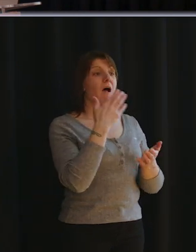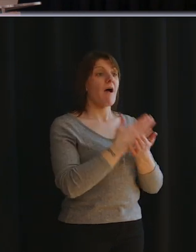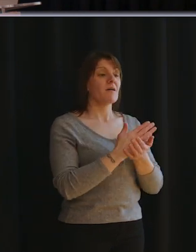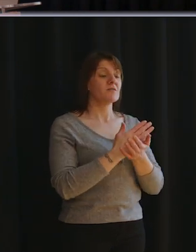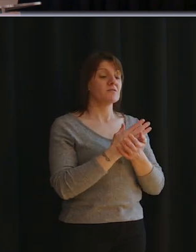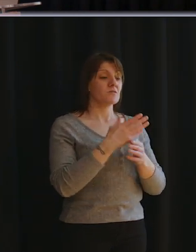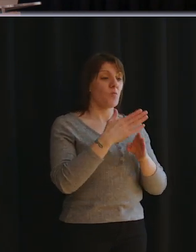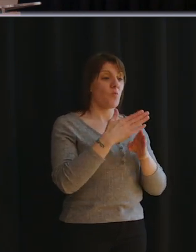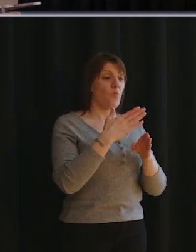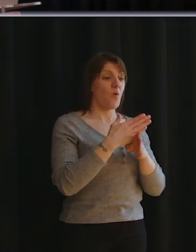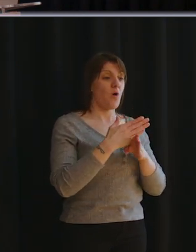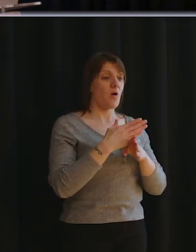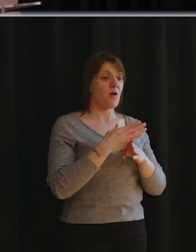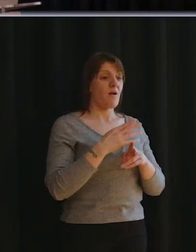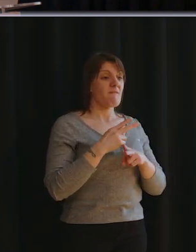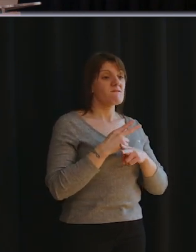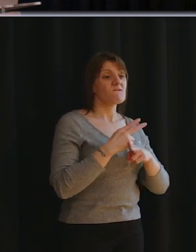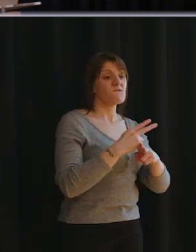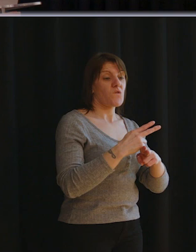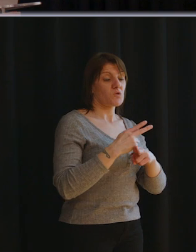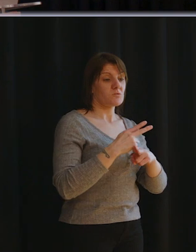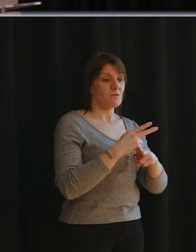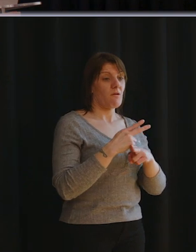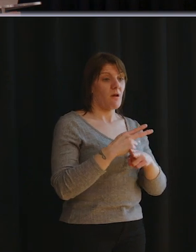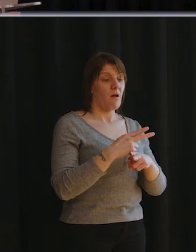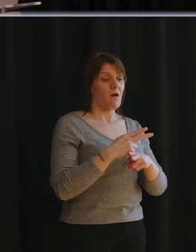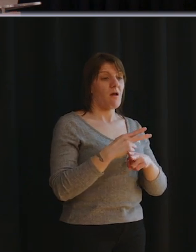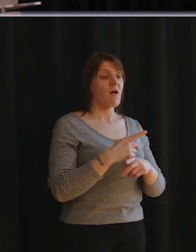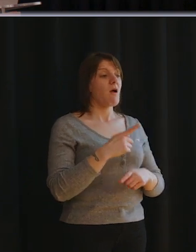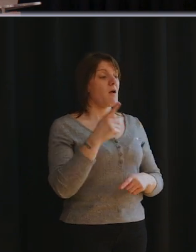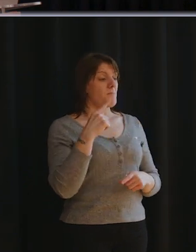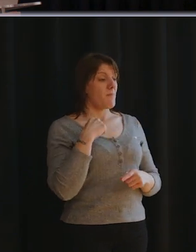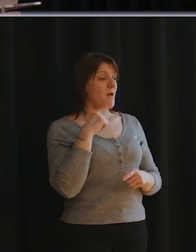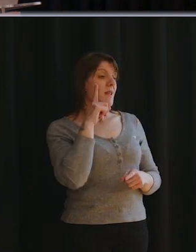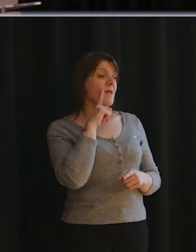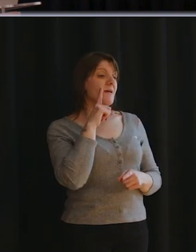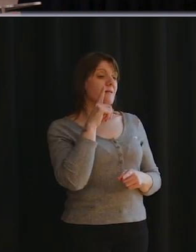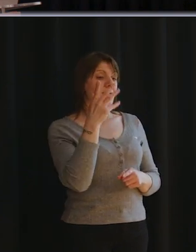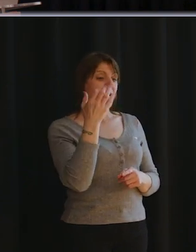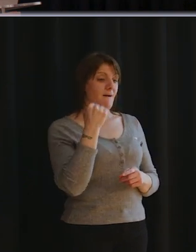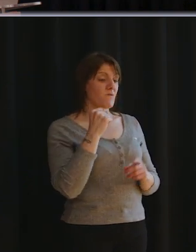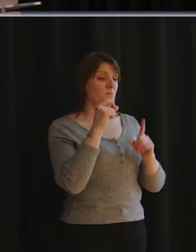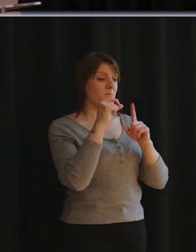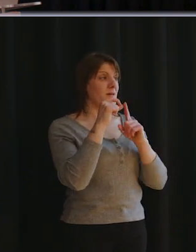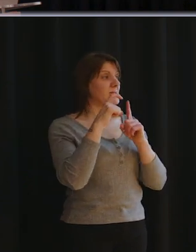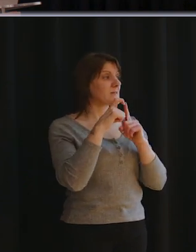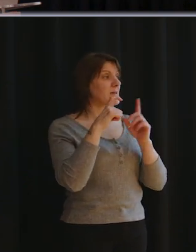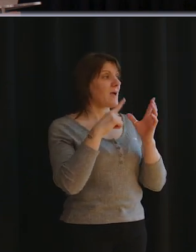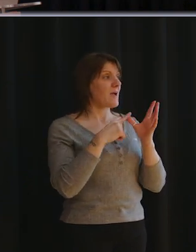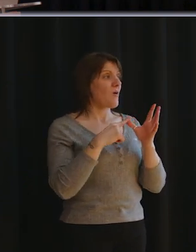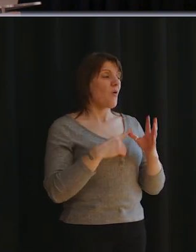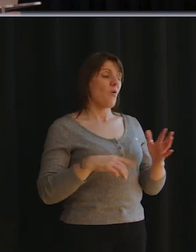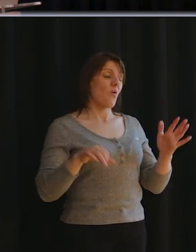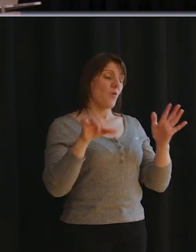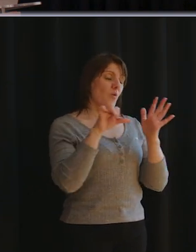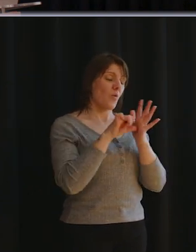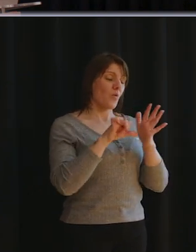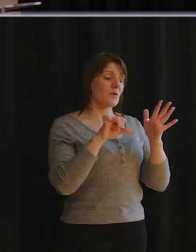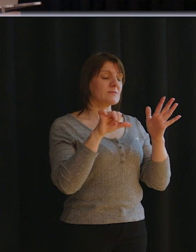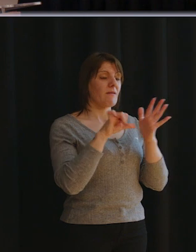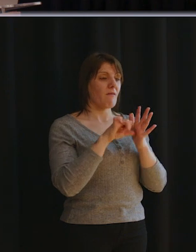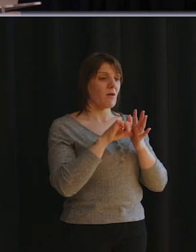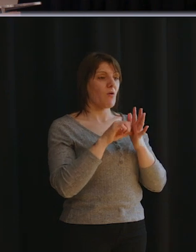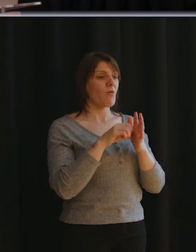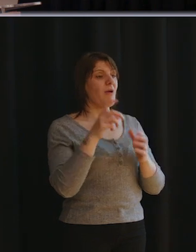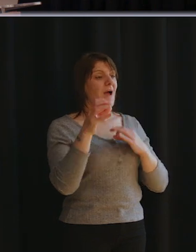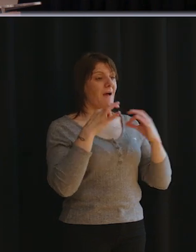taken in a PDA, Yeah. Young lady, and I think it's quite difficult because they present in such a neurotypical way, but